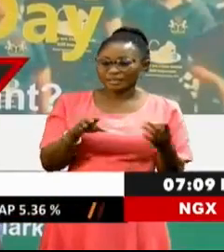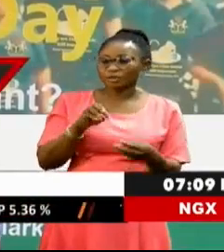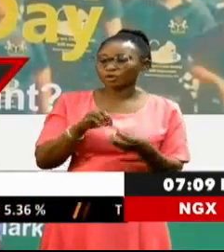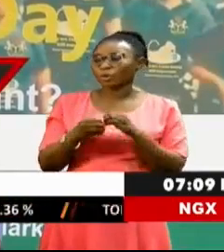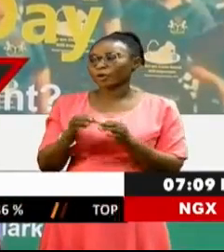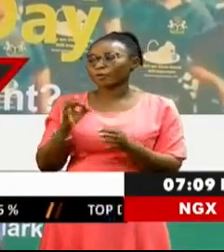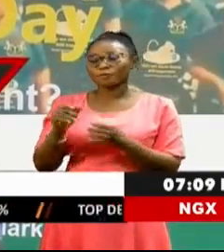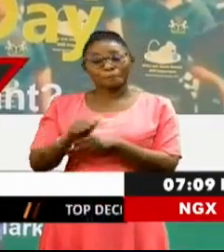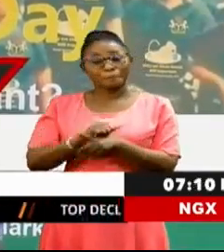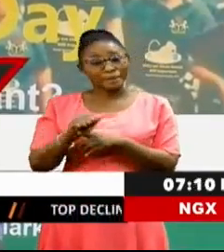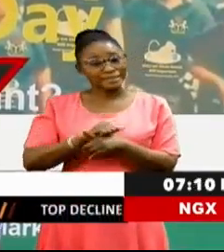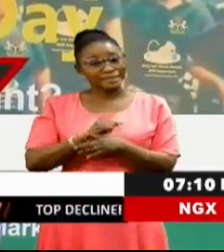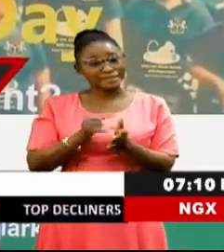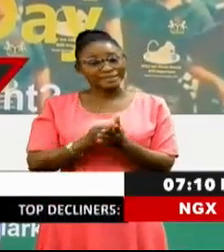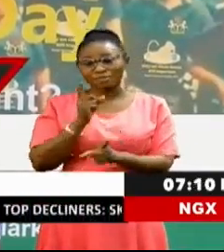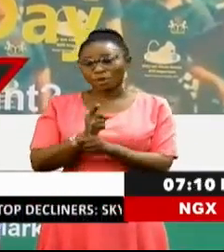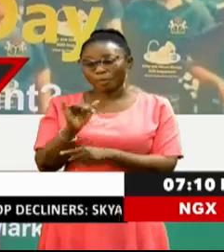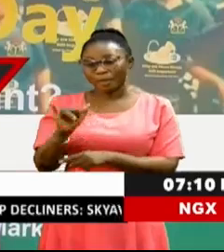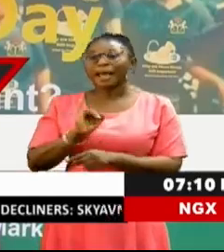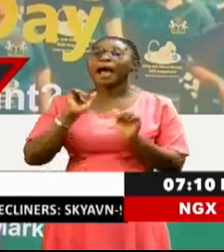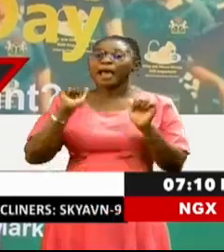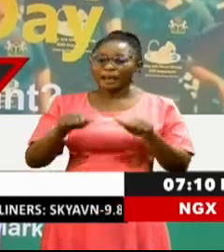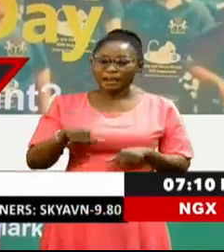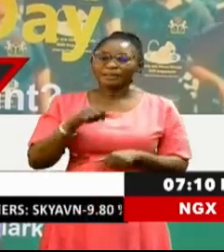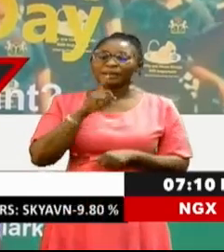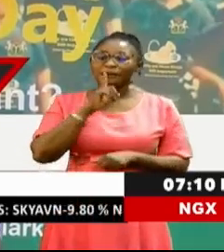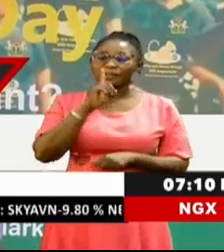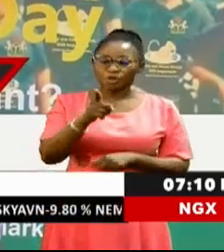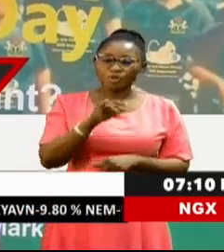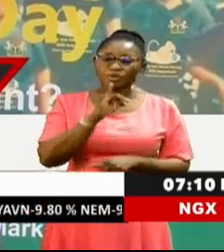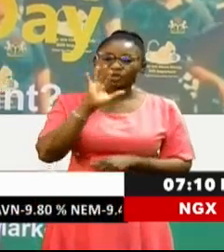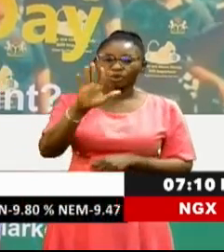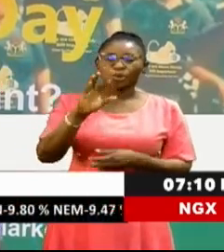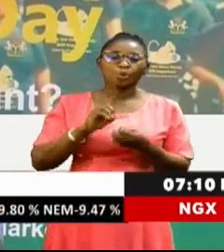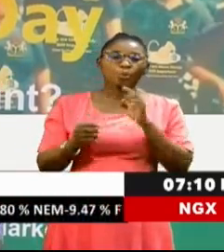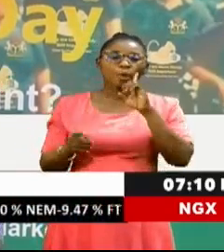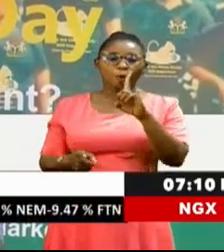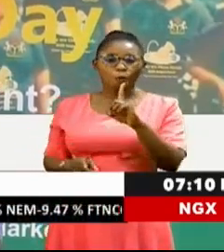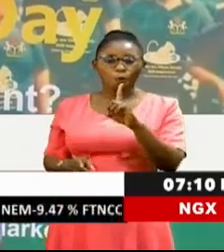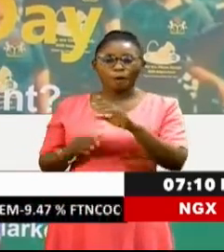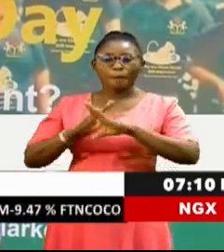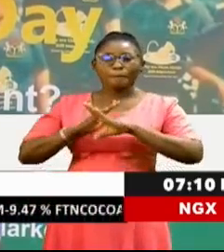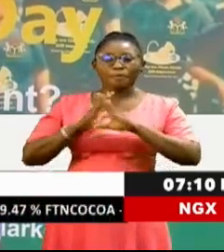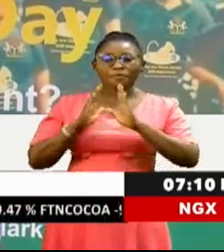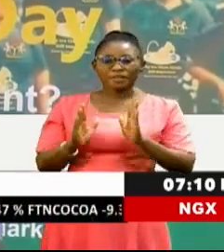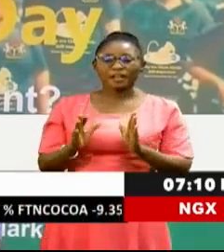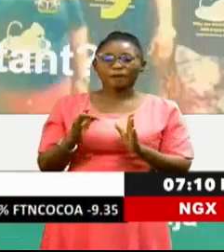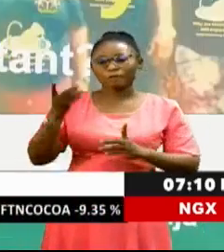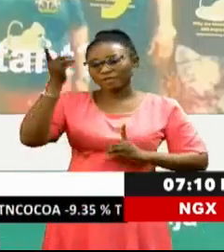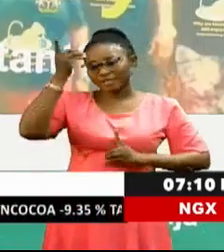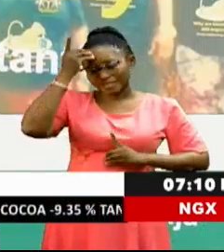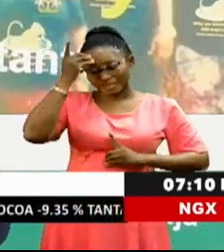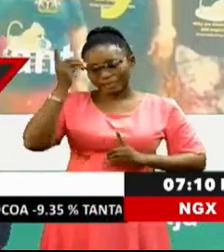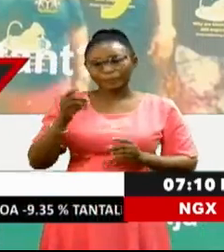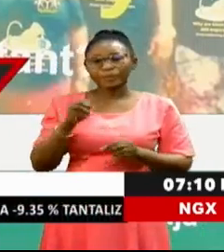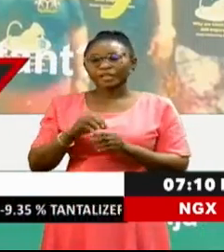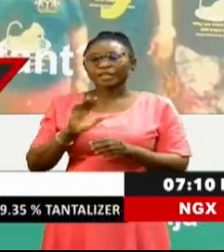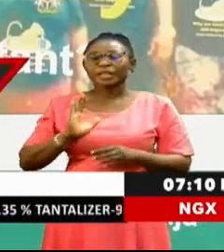it diligently, I can assure you it's your number one preventer of diseases. Even in